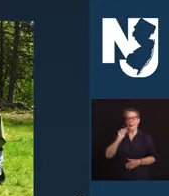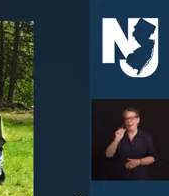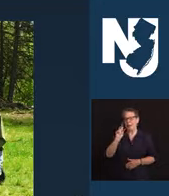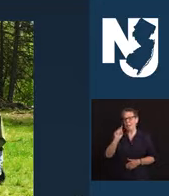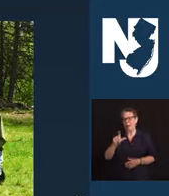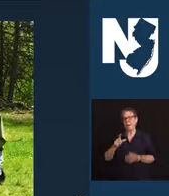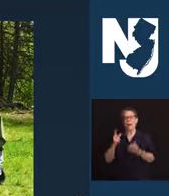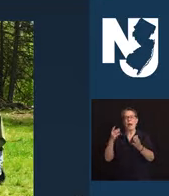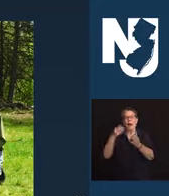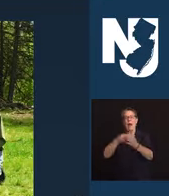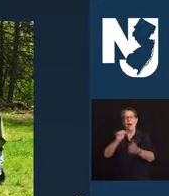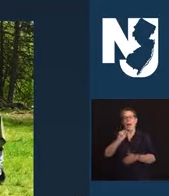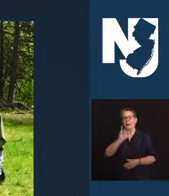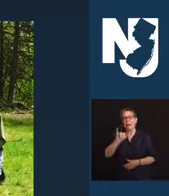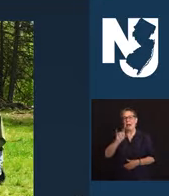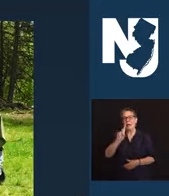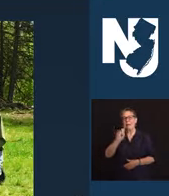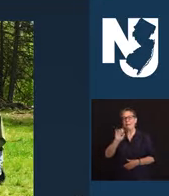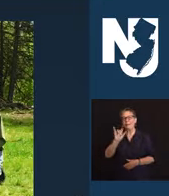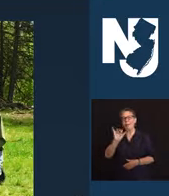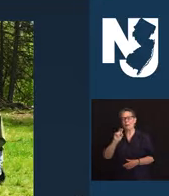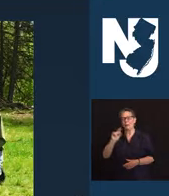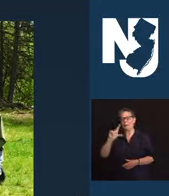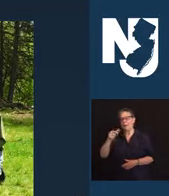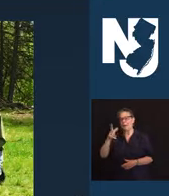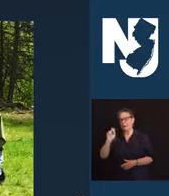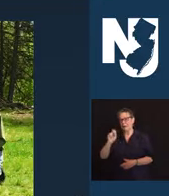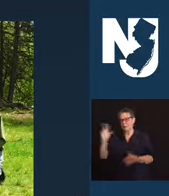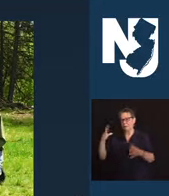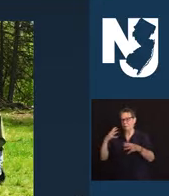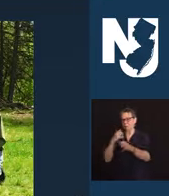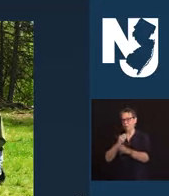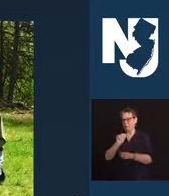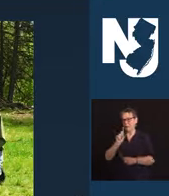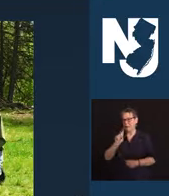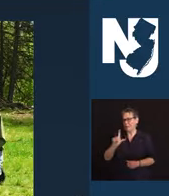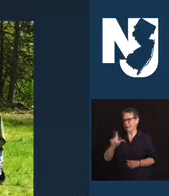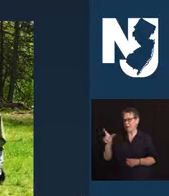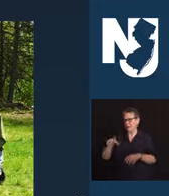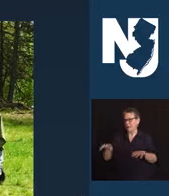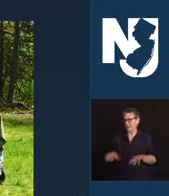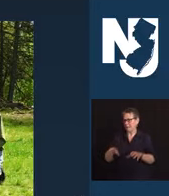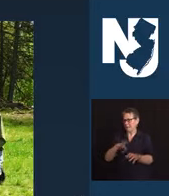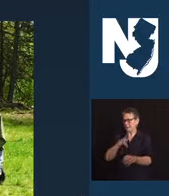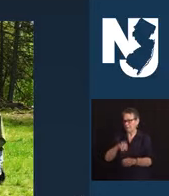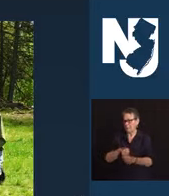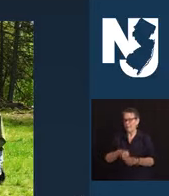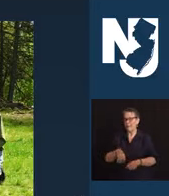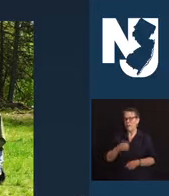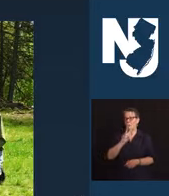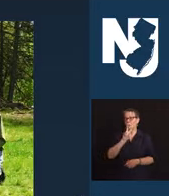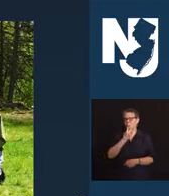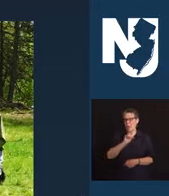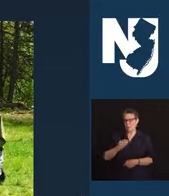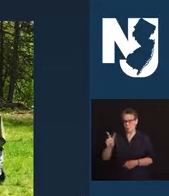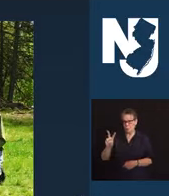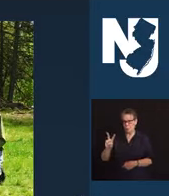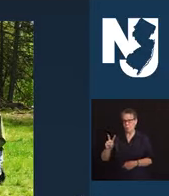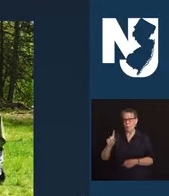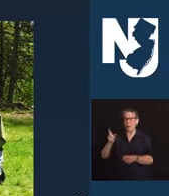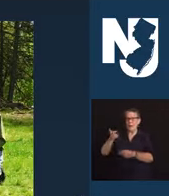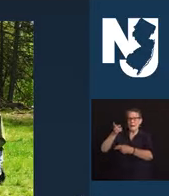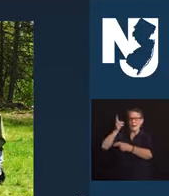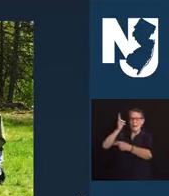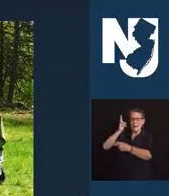formally christened and inaugurated on October 4th, 2002 by none other than the boss, Bruce